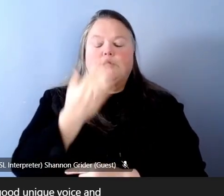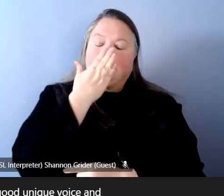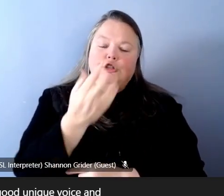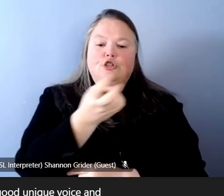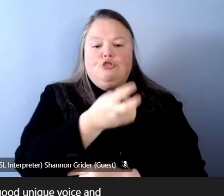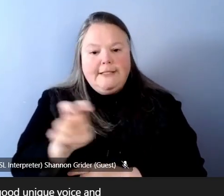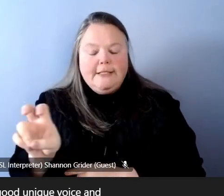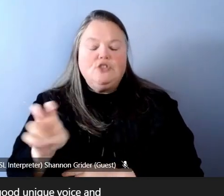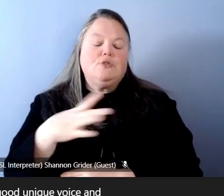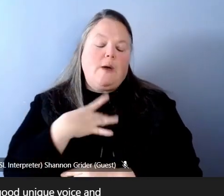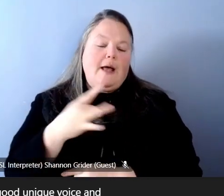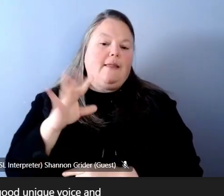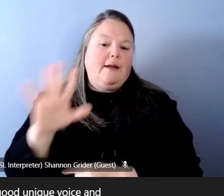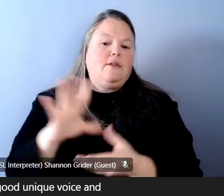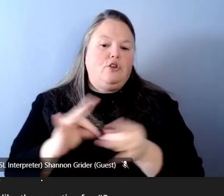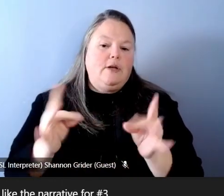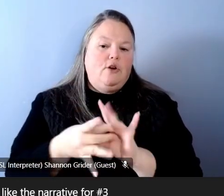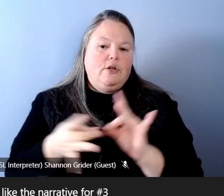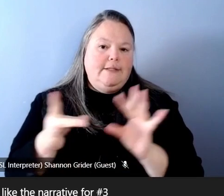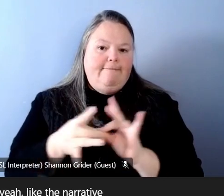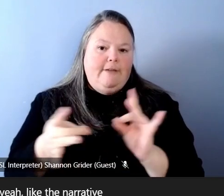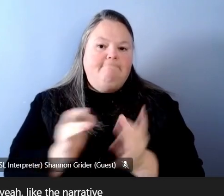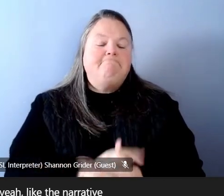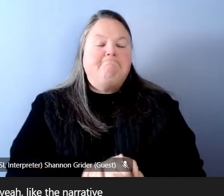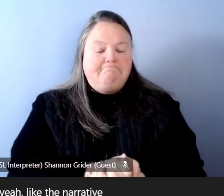I like the narrative for number 3 a lot.